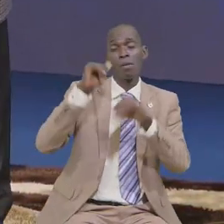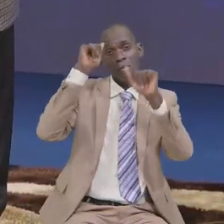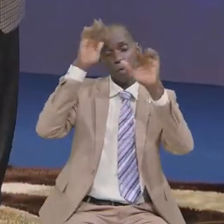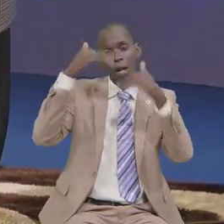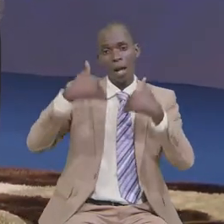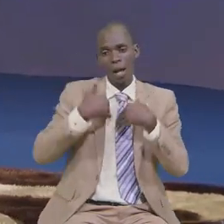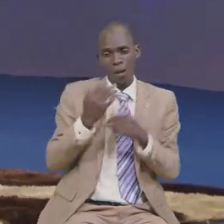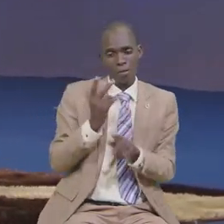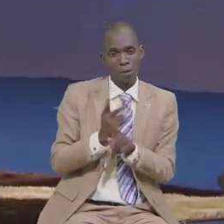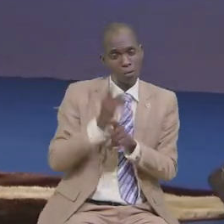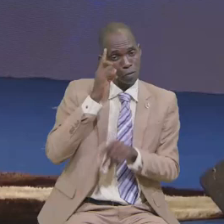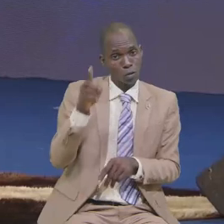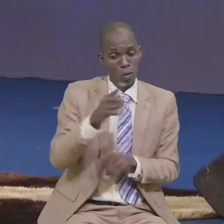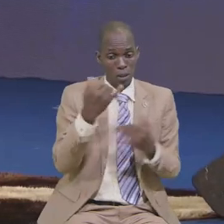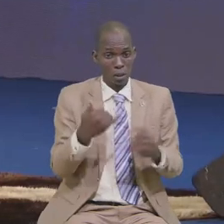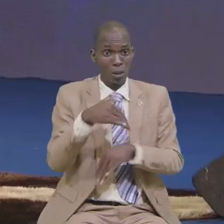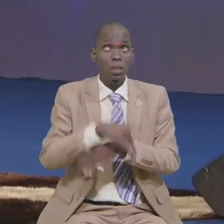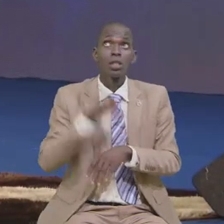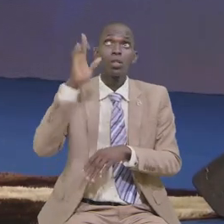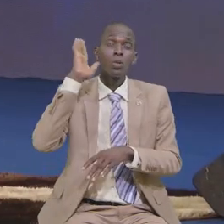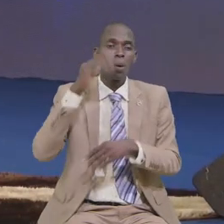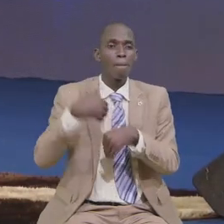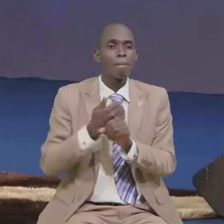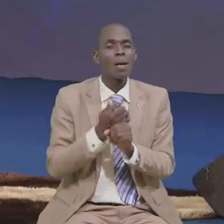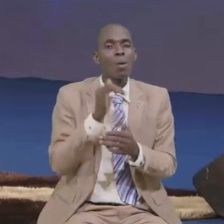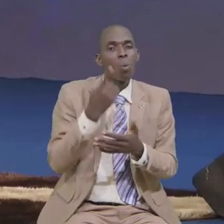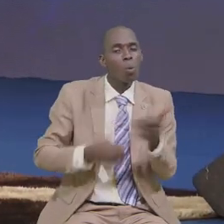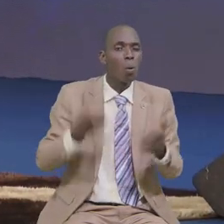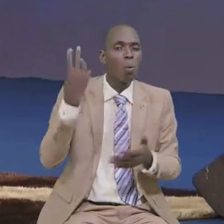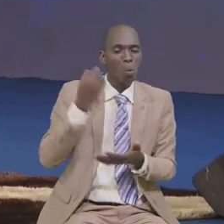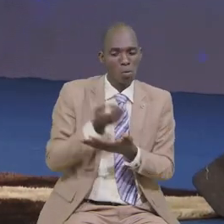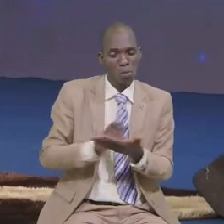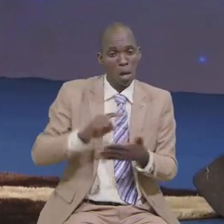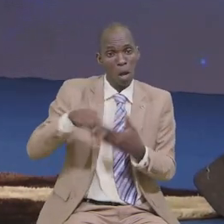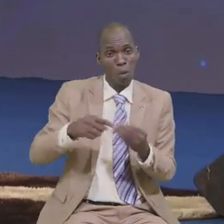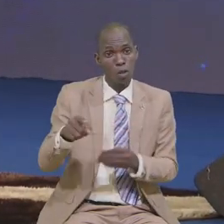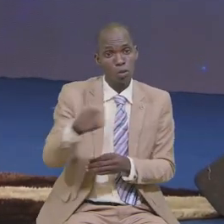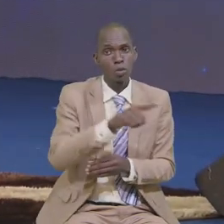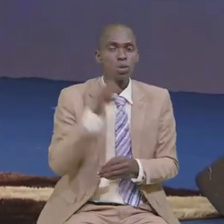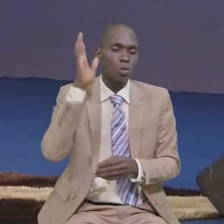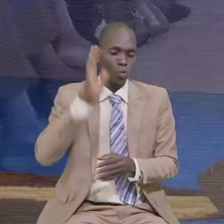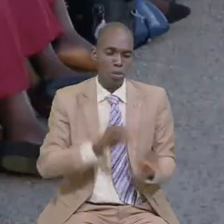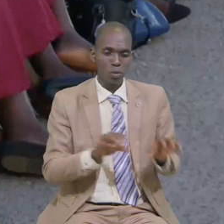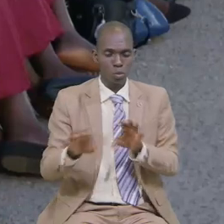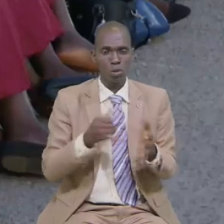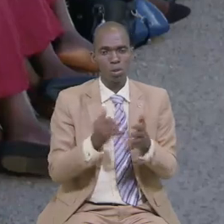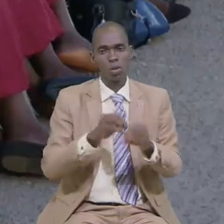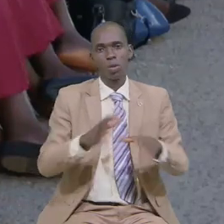And tonight, he will make that what was reaching concerning you, he'll put it in place in your life.